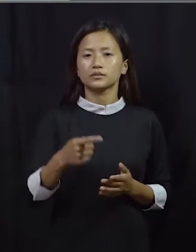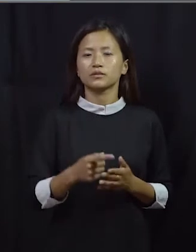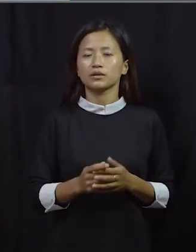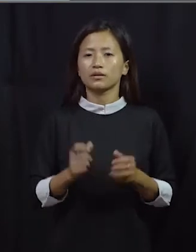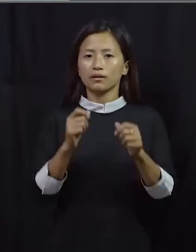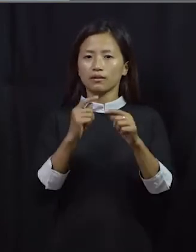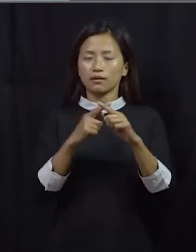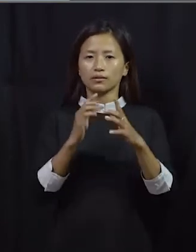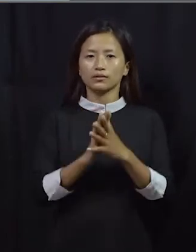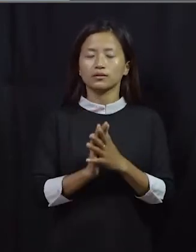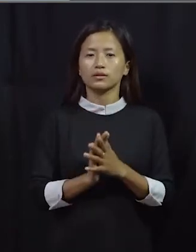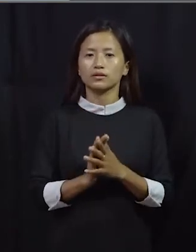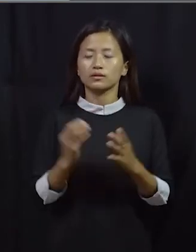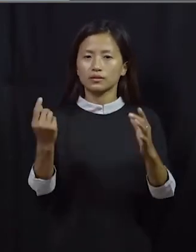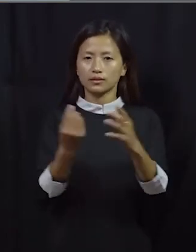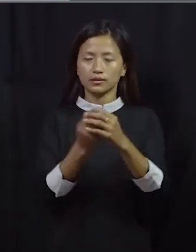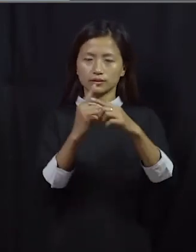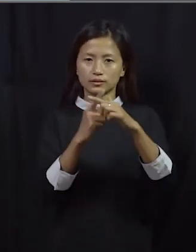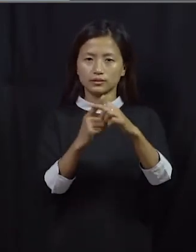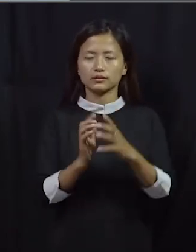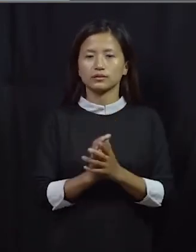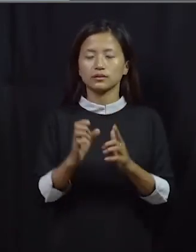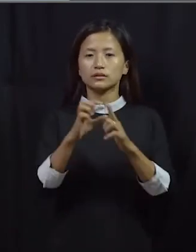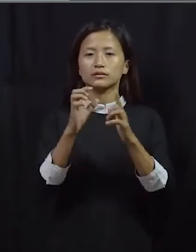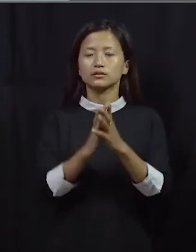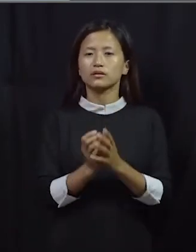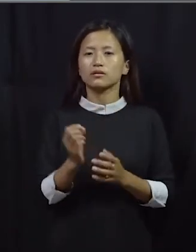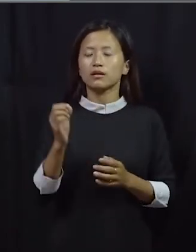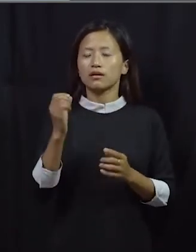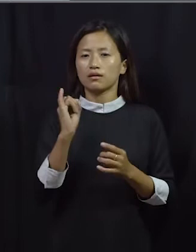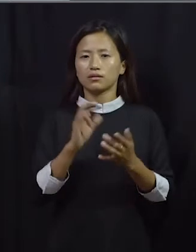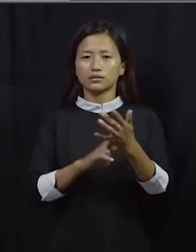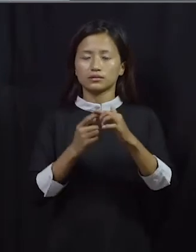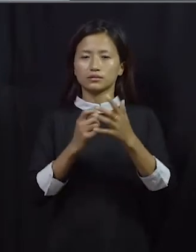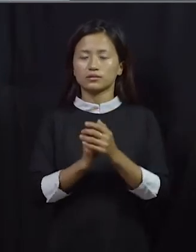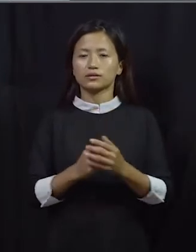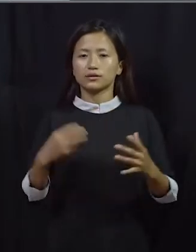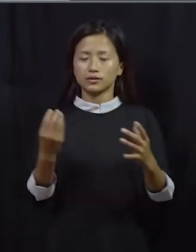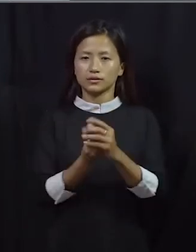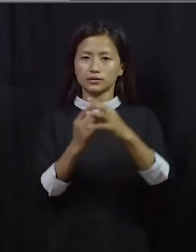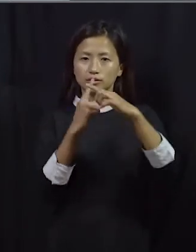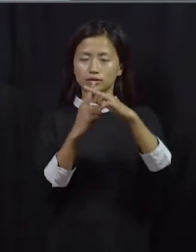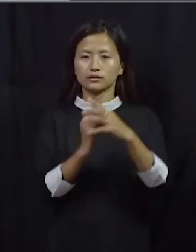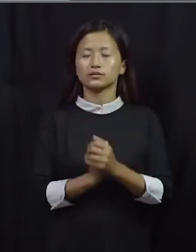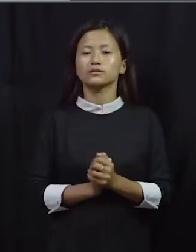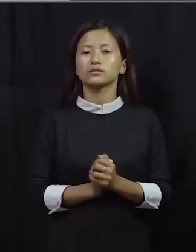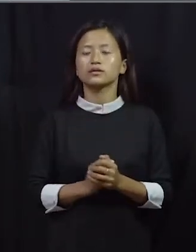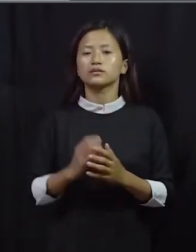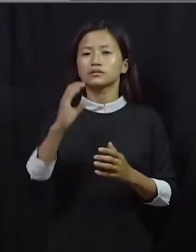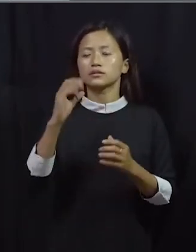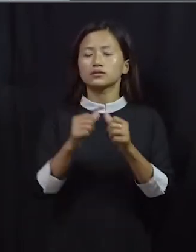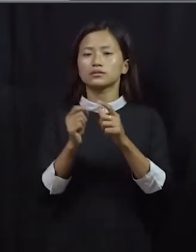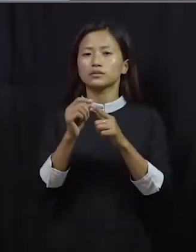add. You have to add in P, that is interest on additional capital. As I've explained the